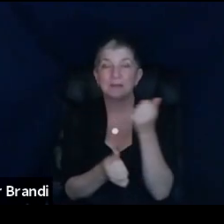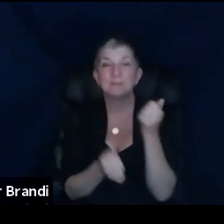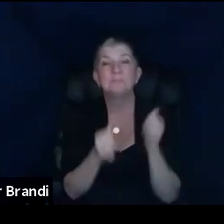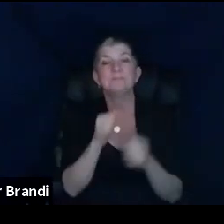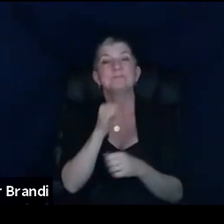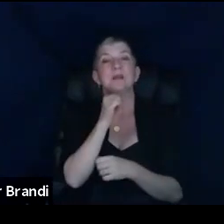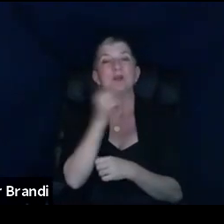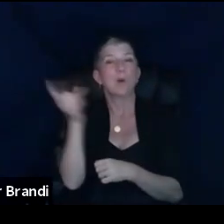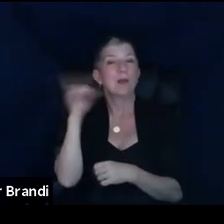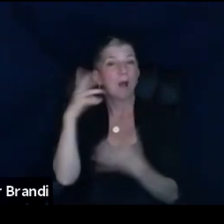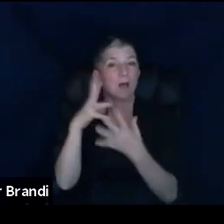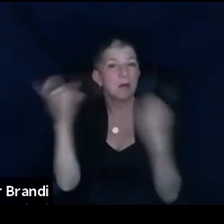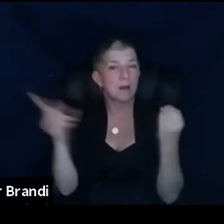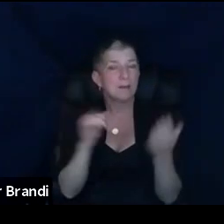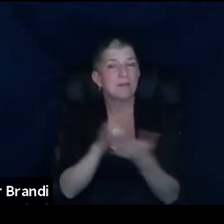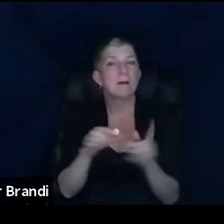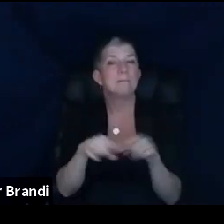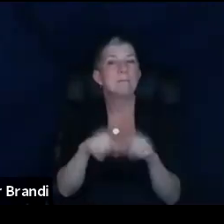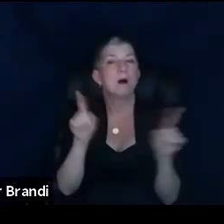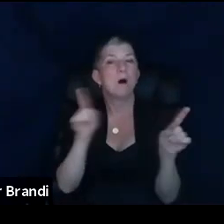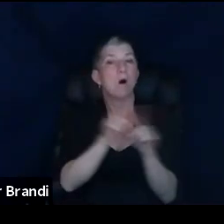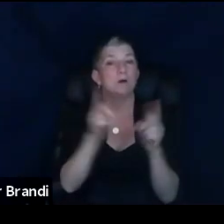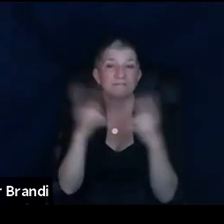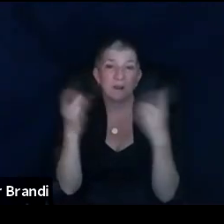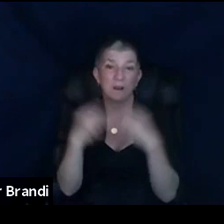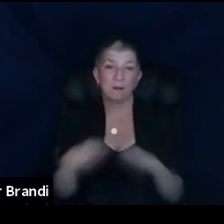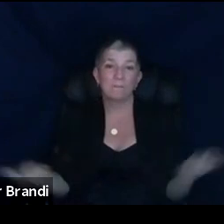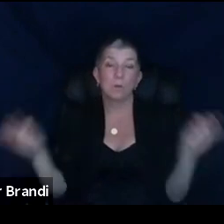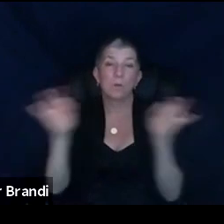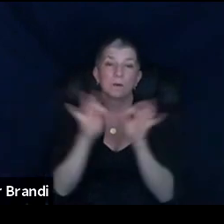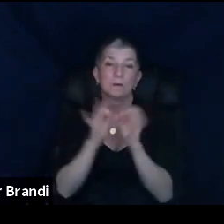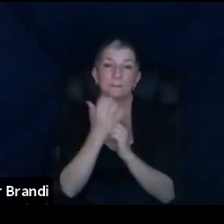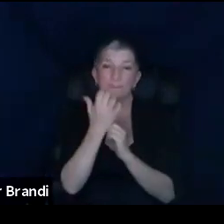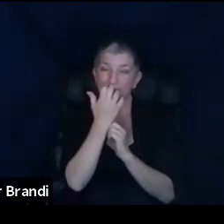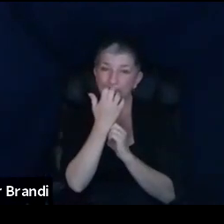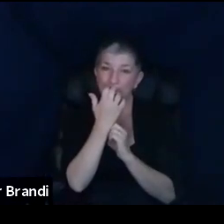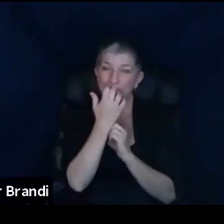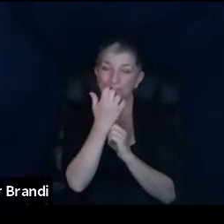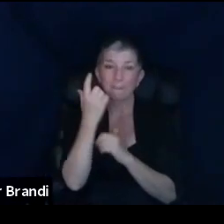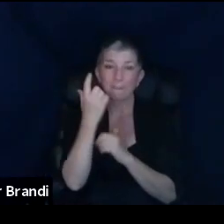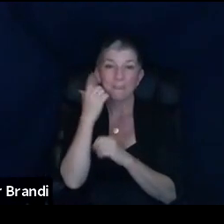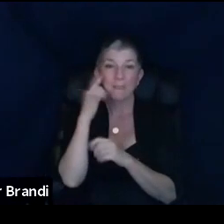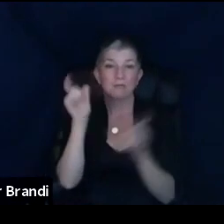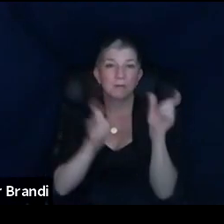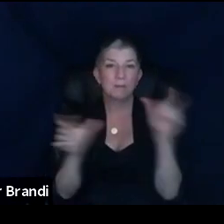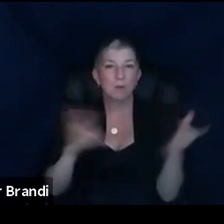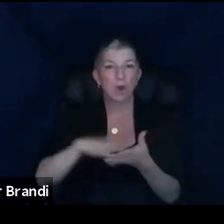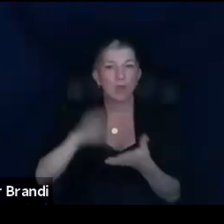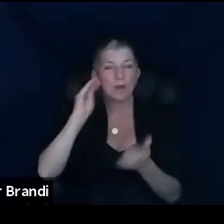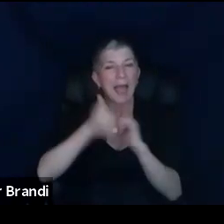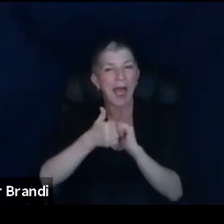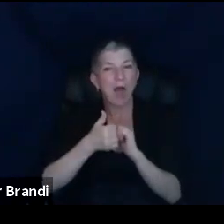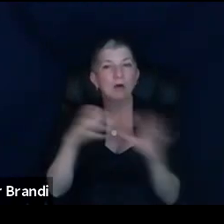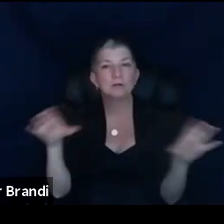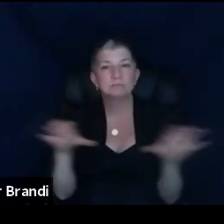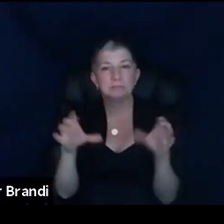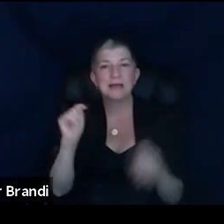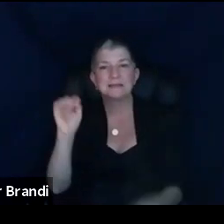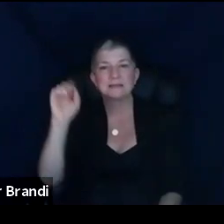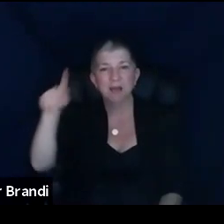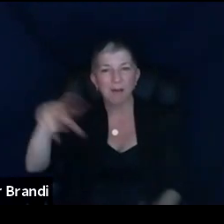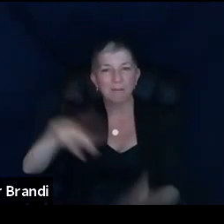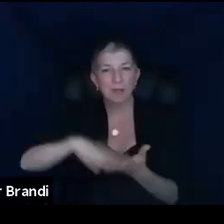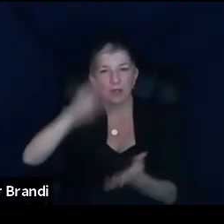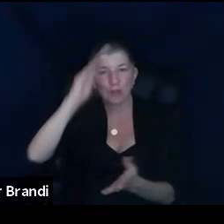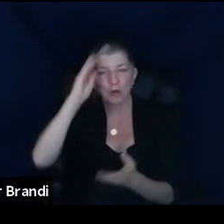hear a whole lot about, is also super important for people who are learning how to top and learning these different things, so that they